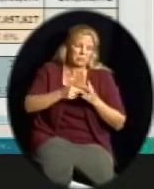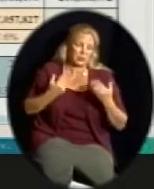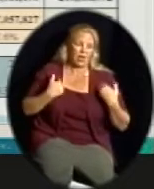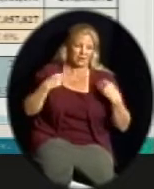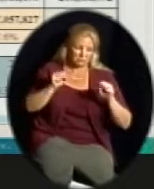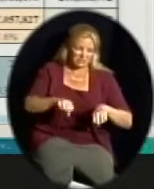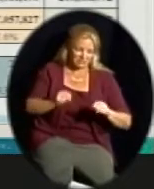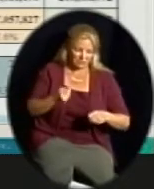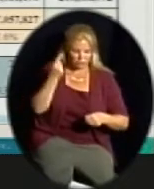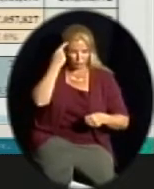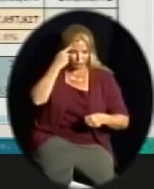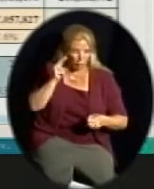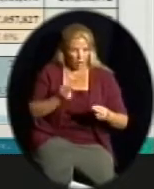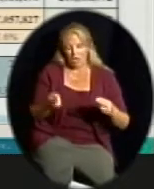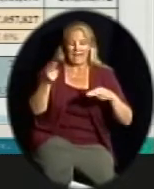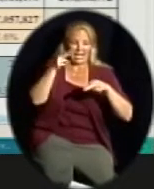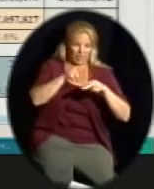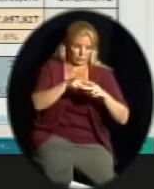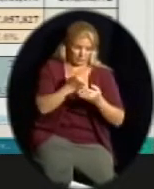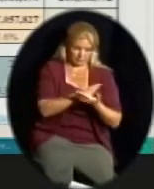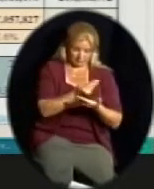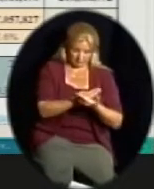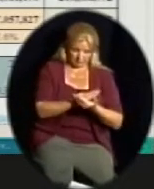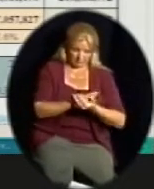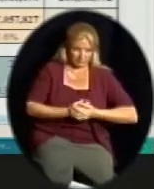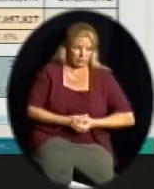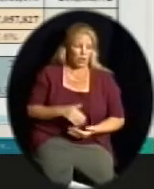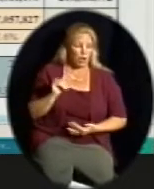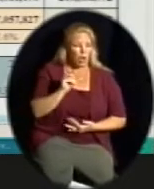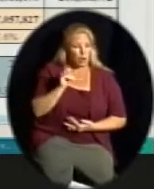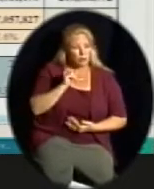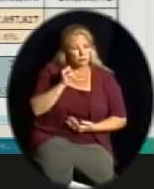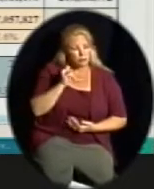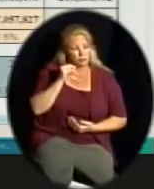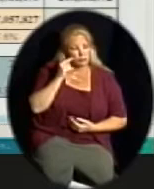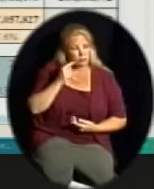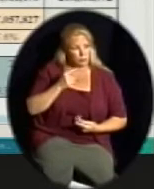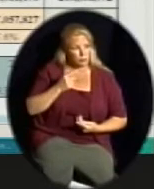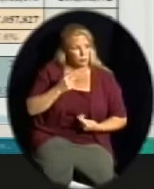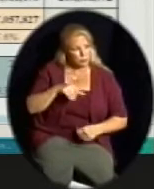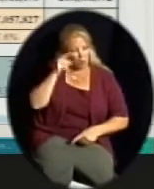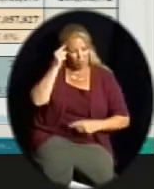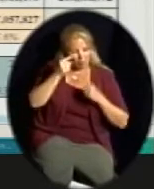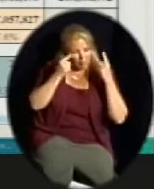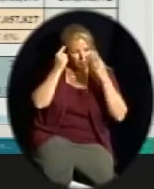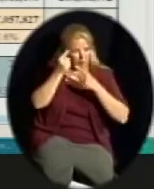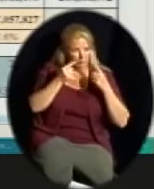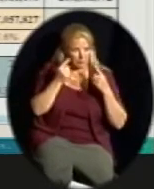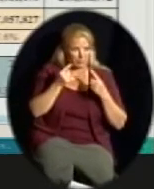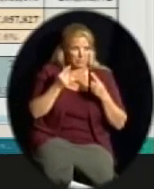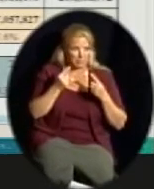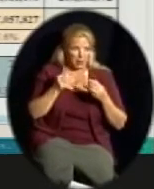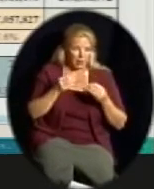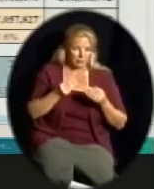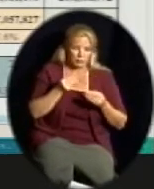district, and then taking in consideration the two components of moving capital outlay maintenance salaries back into the general